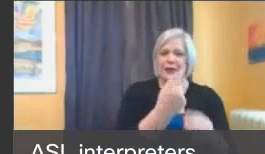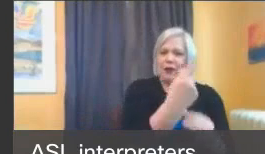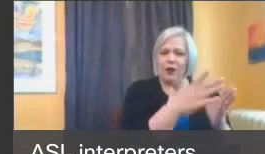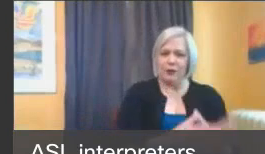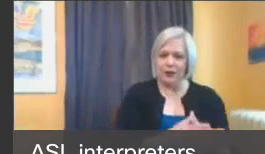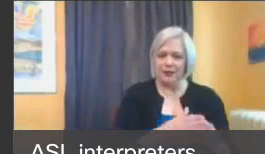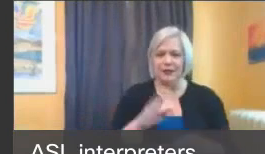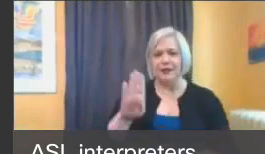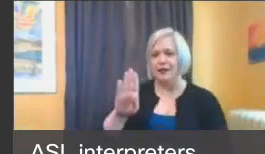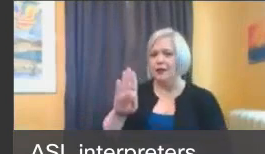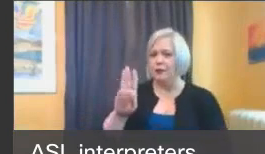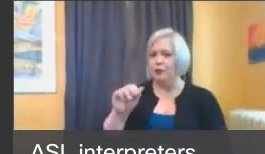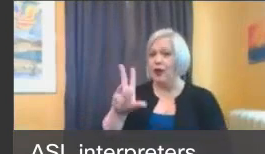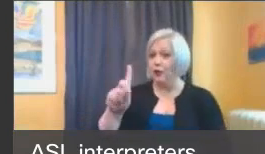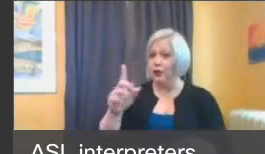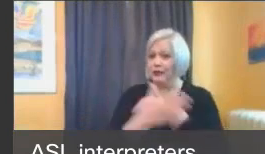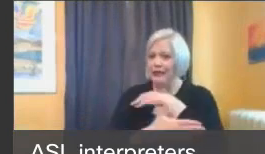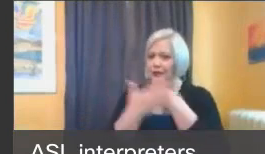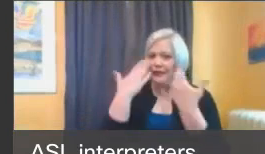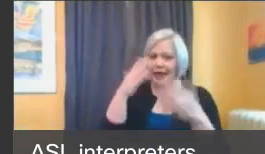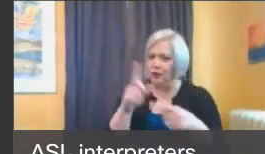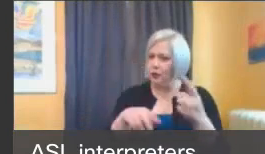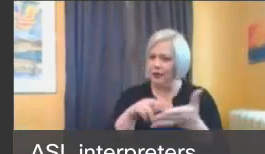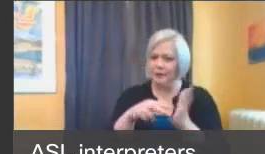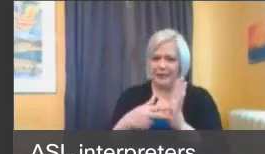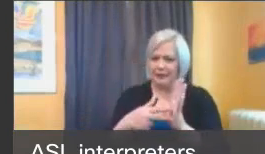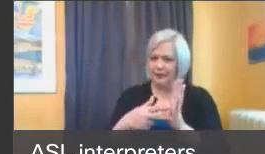County uses, but I'll turn it over to Mr. Scott so that he can comment further.